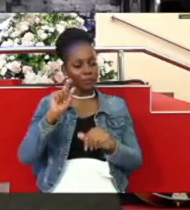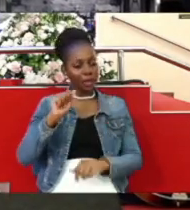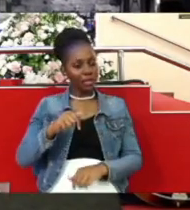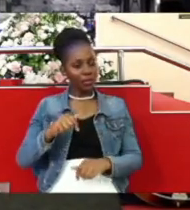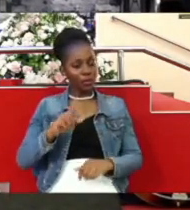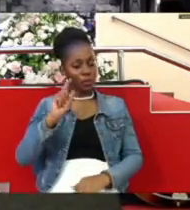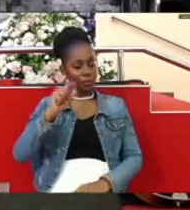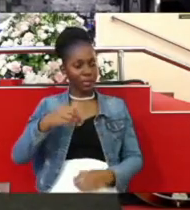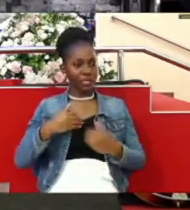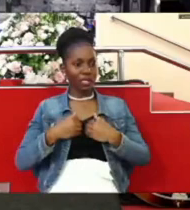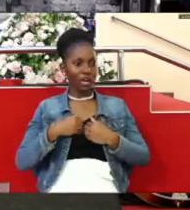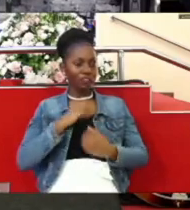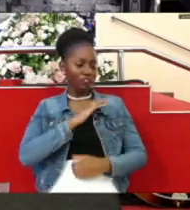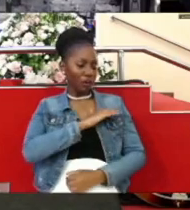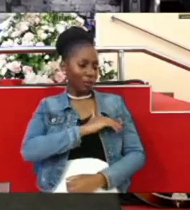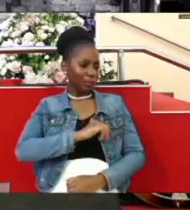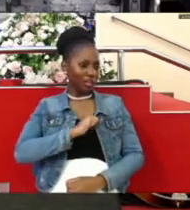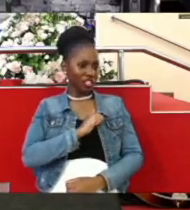up in life.